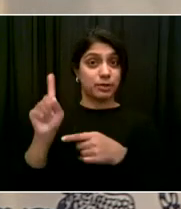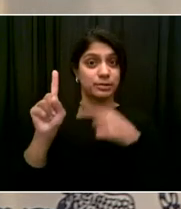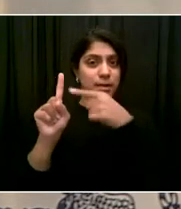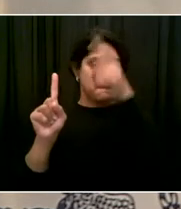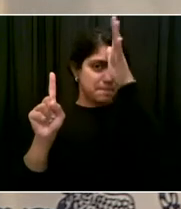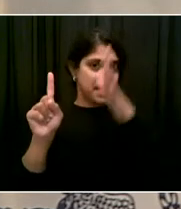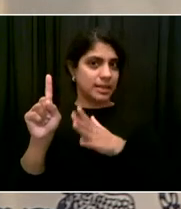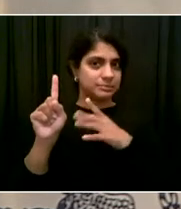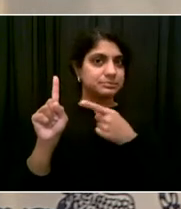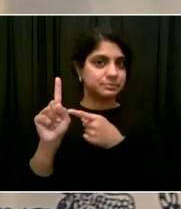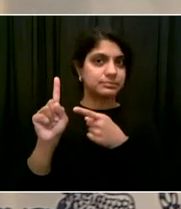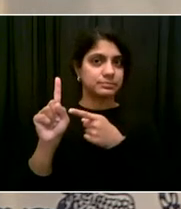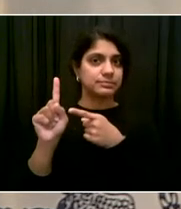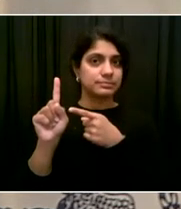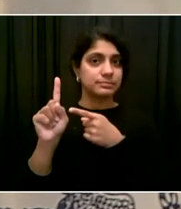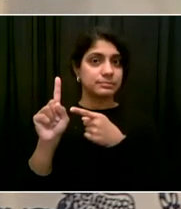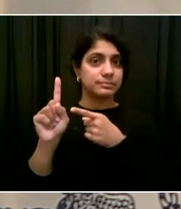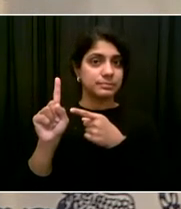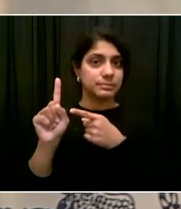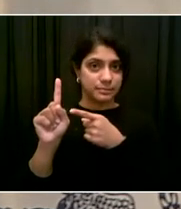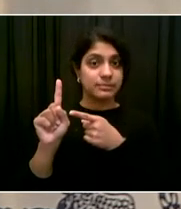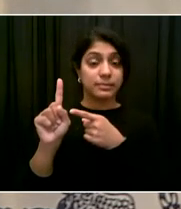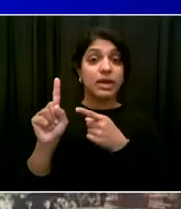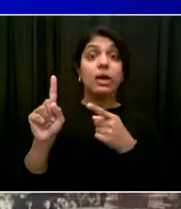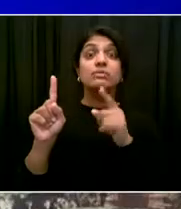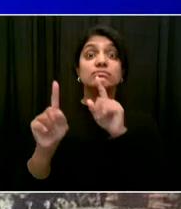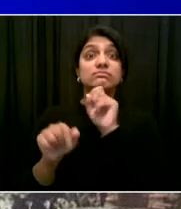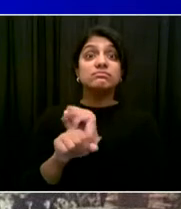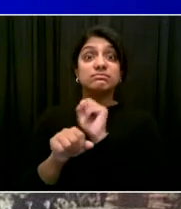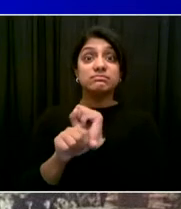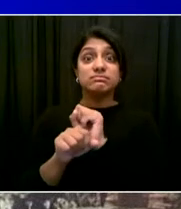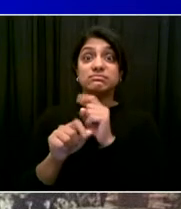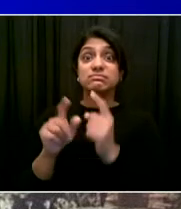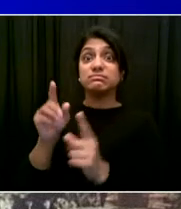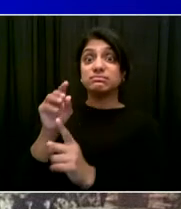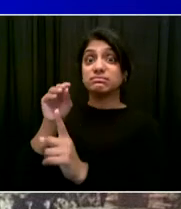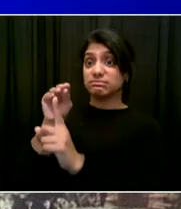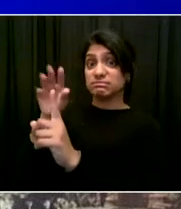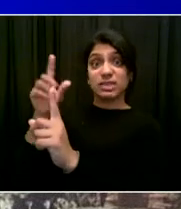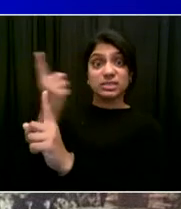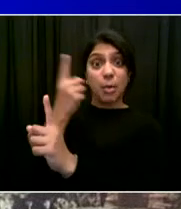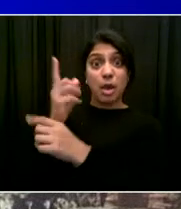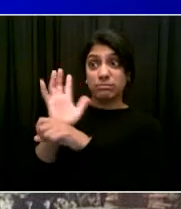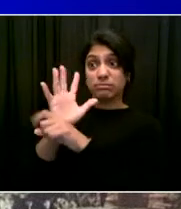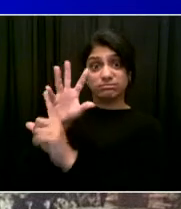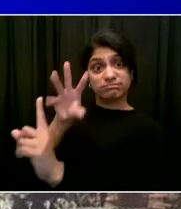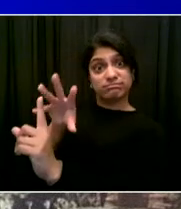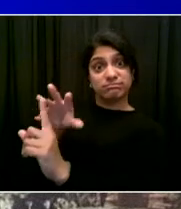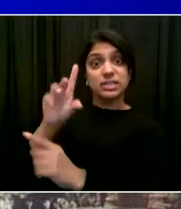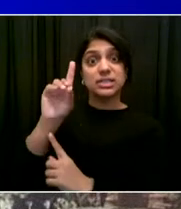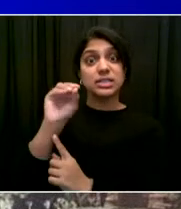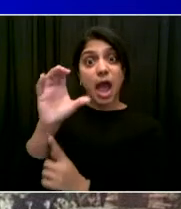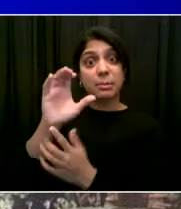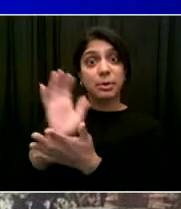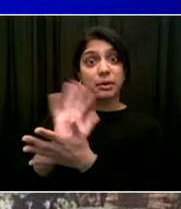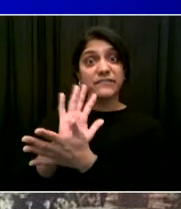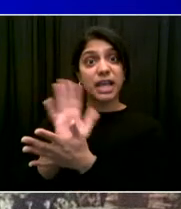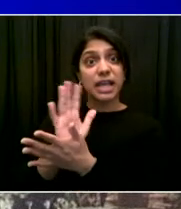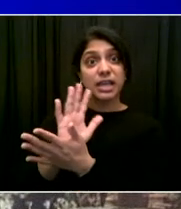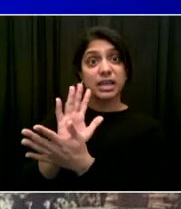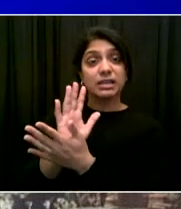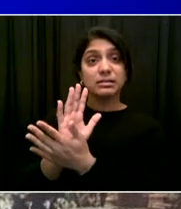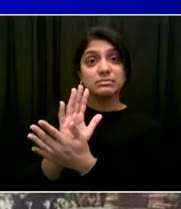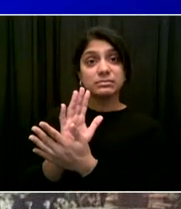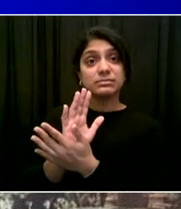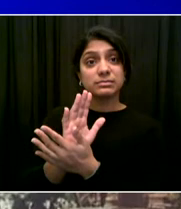New York City Epicenters and looked at everything we've been through with COVID and before that with the tragedy